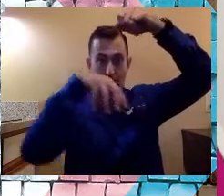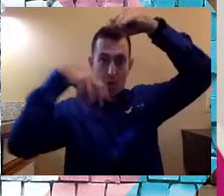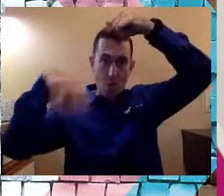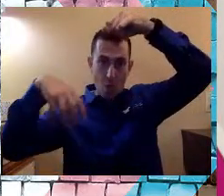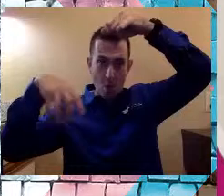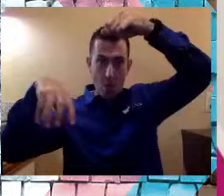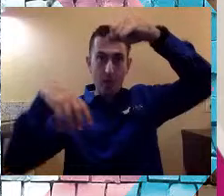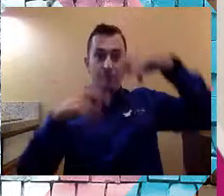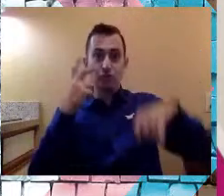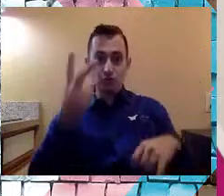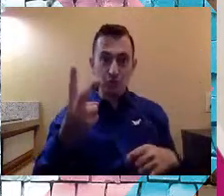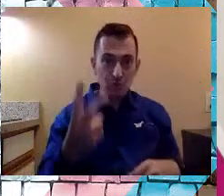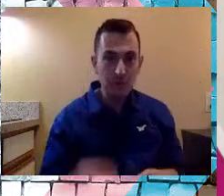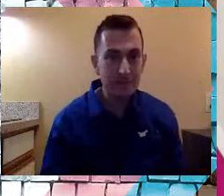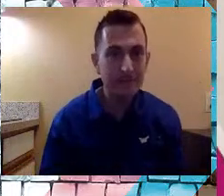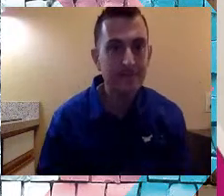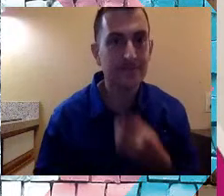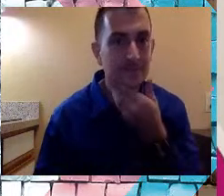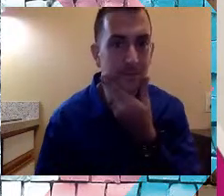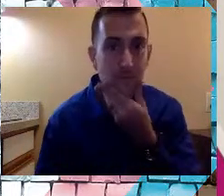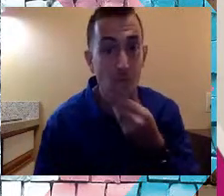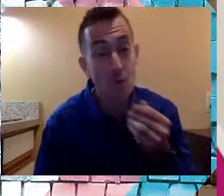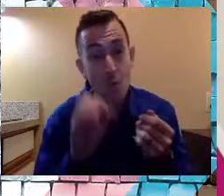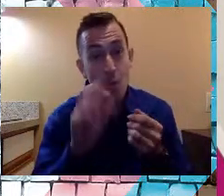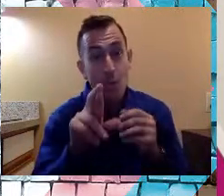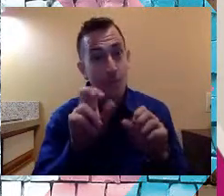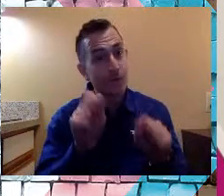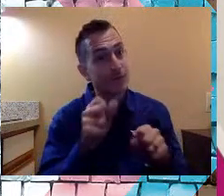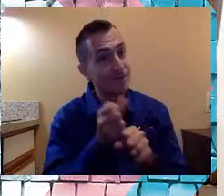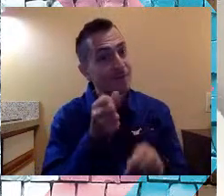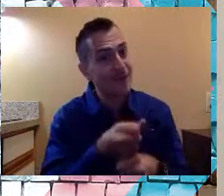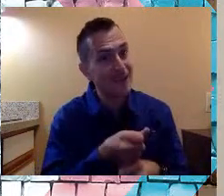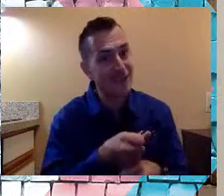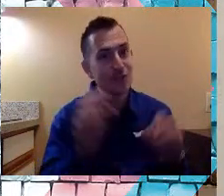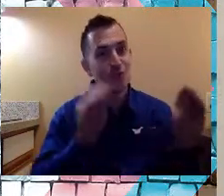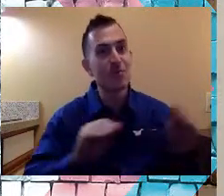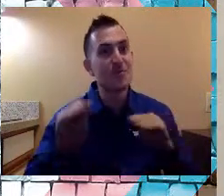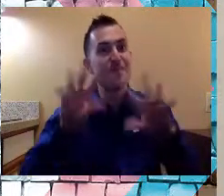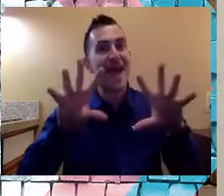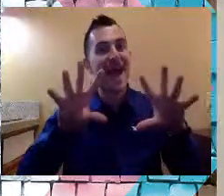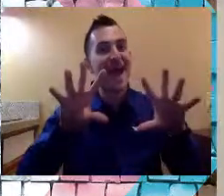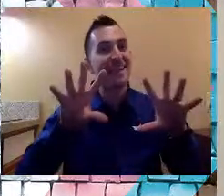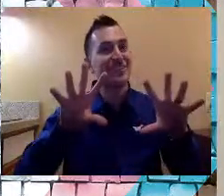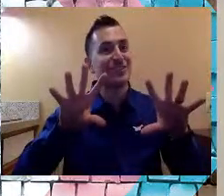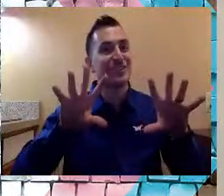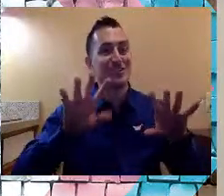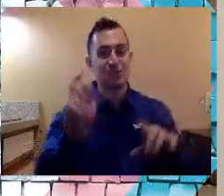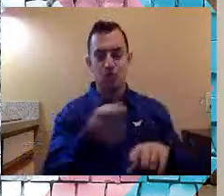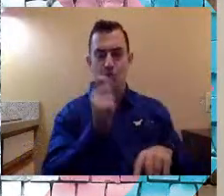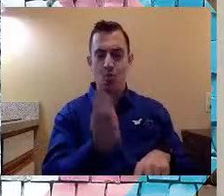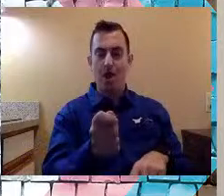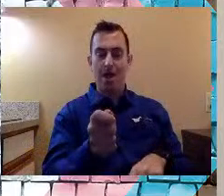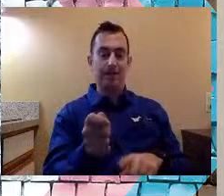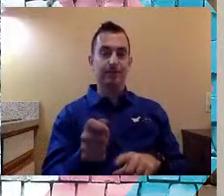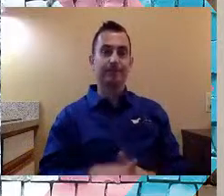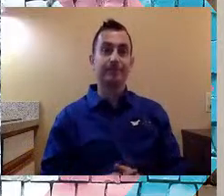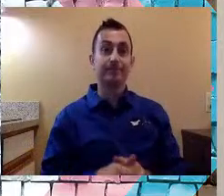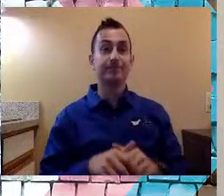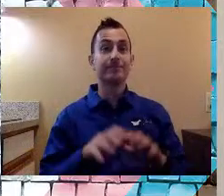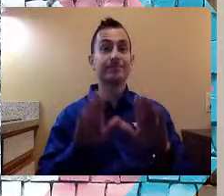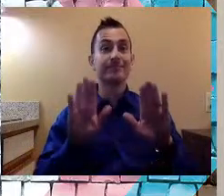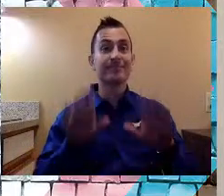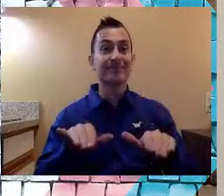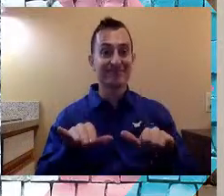Or, remember, you can also make your magic wand. All right, boys and girls,